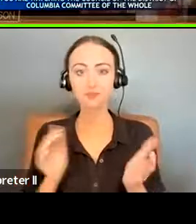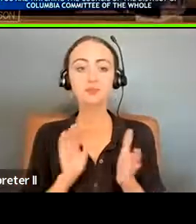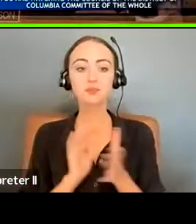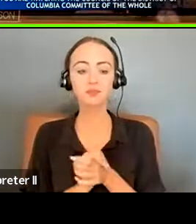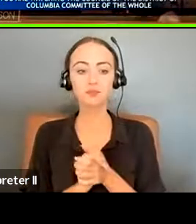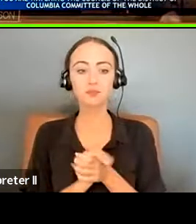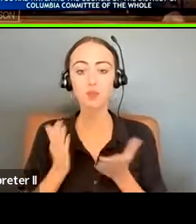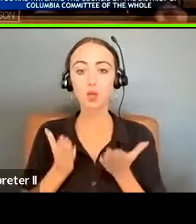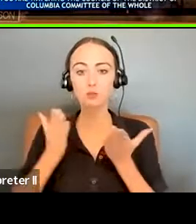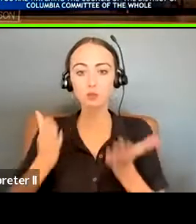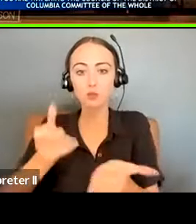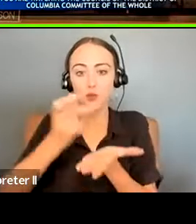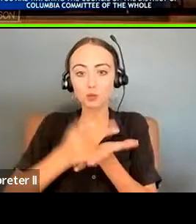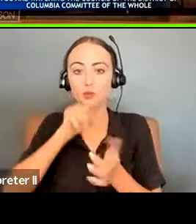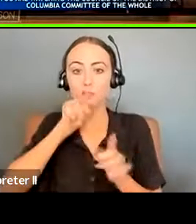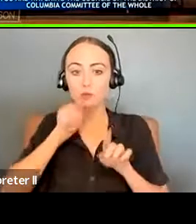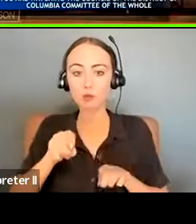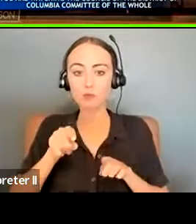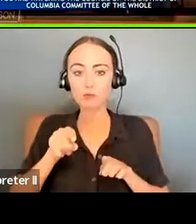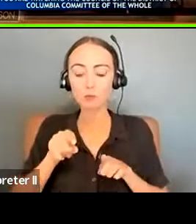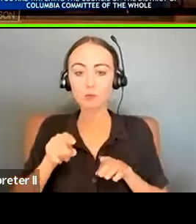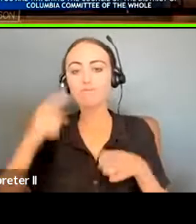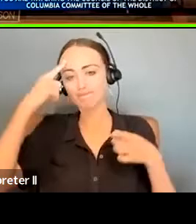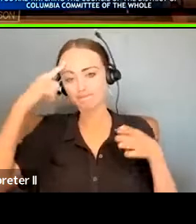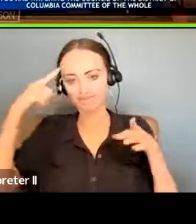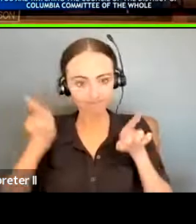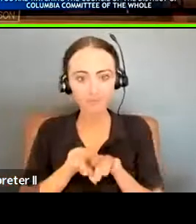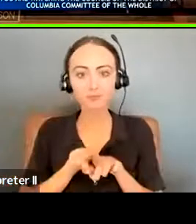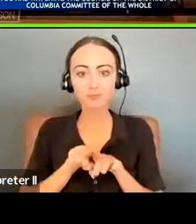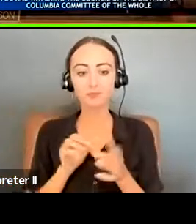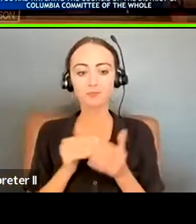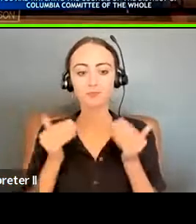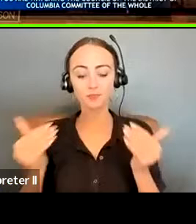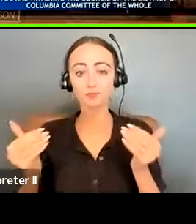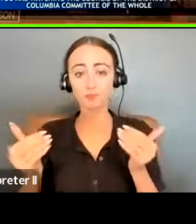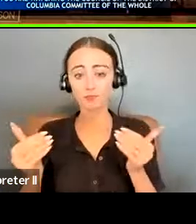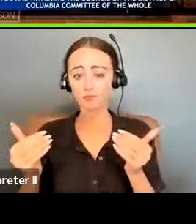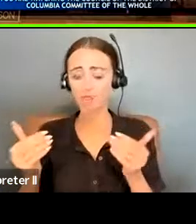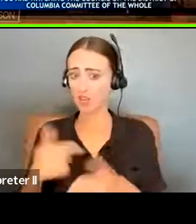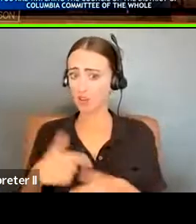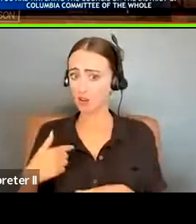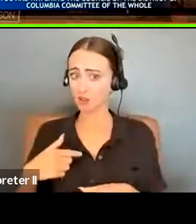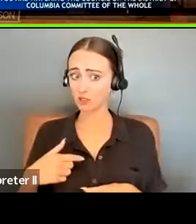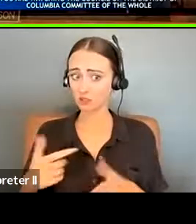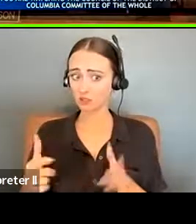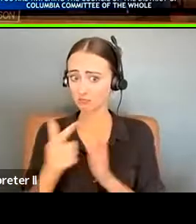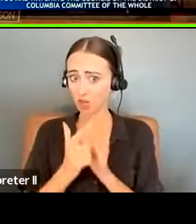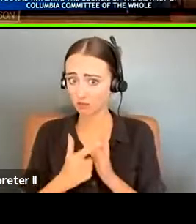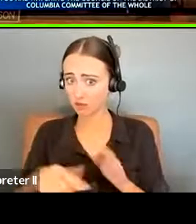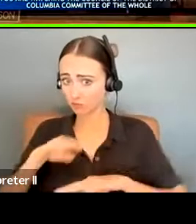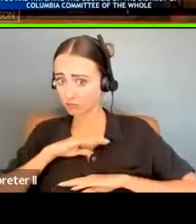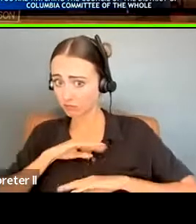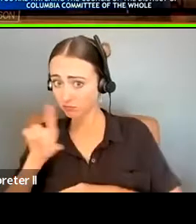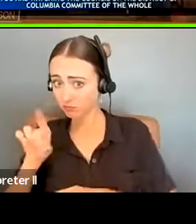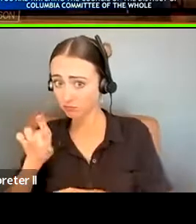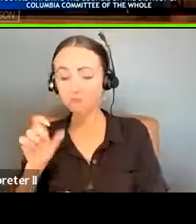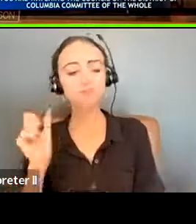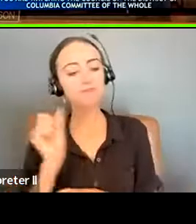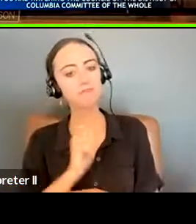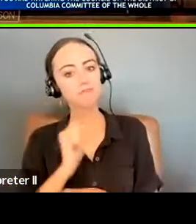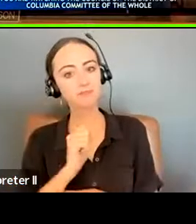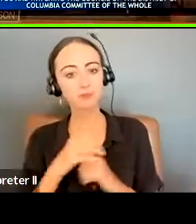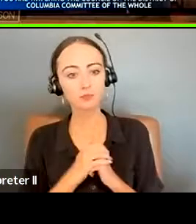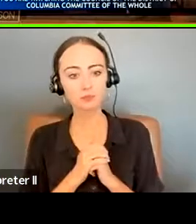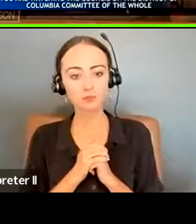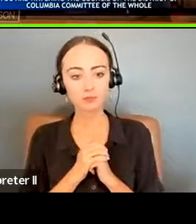The motion to approve the report is carried unanimously. Madam General Counsel, is the measure legally and technically sufficient for our consideration? Yes, it is.